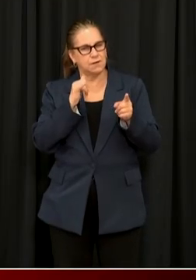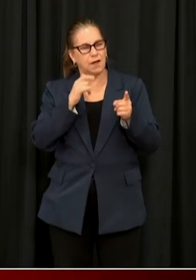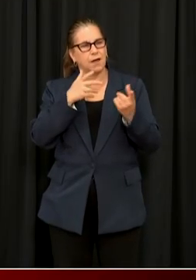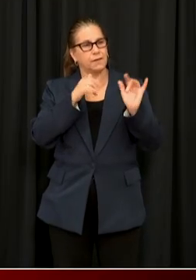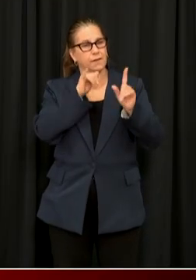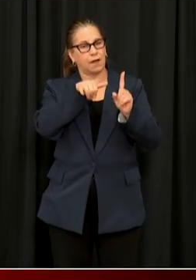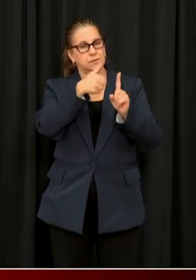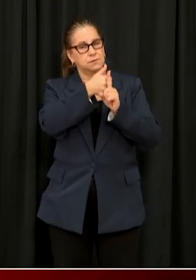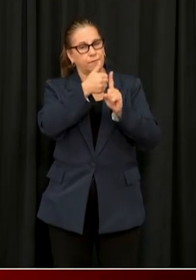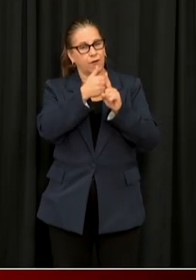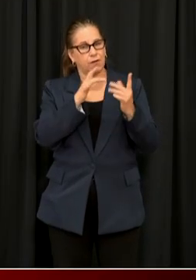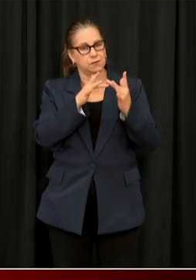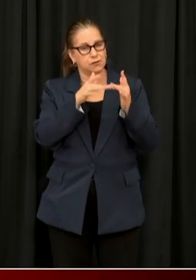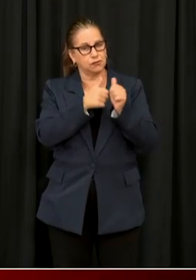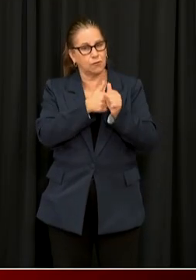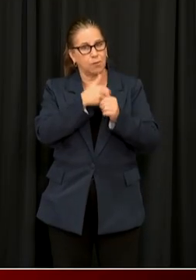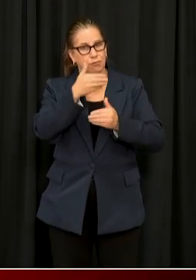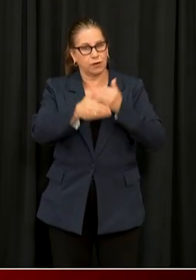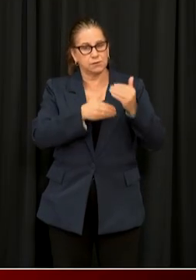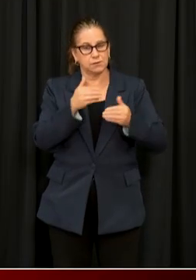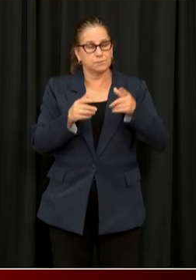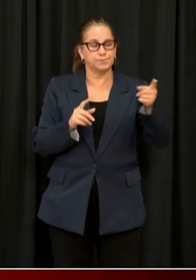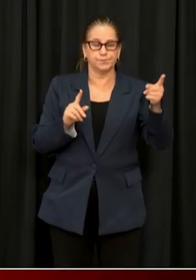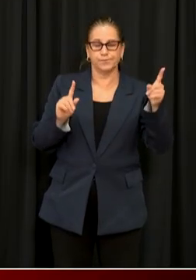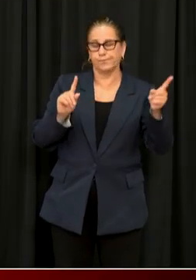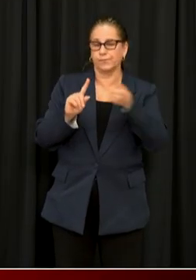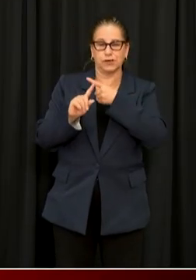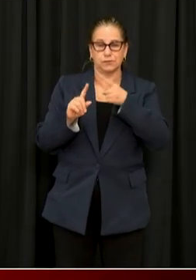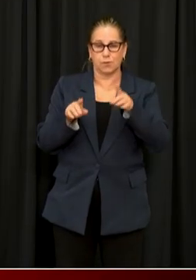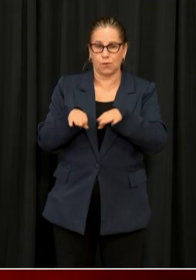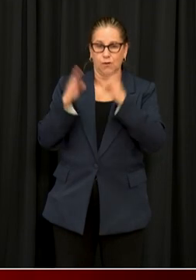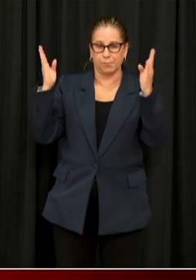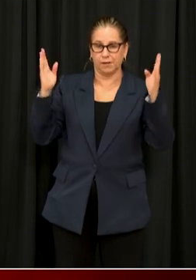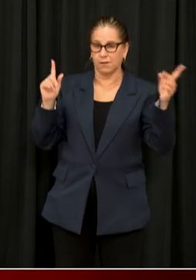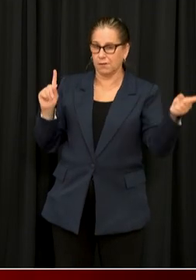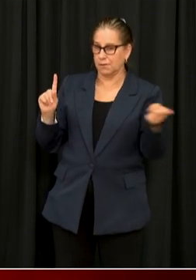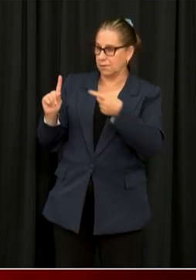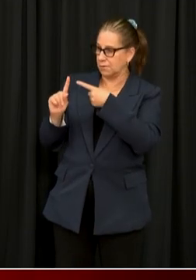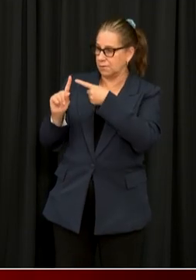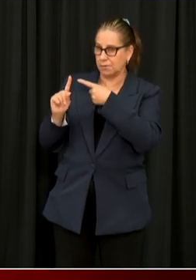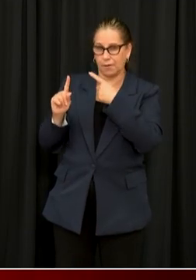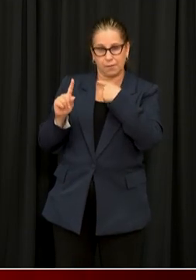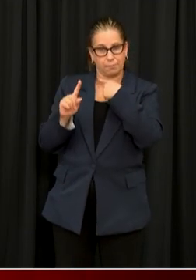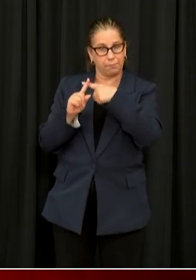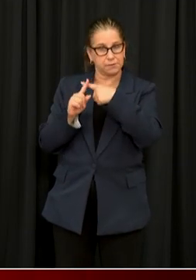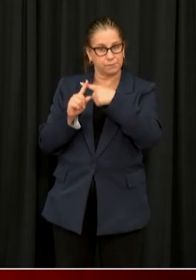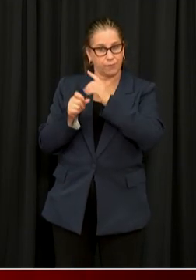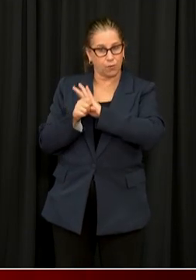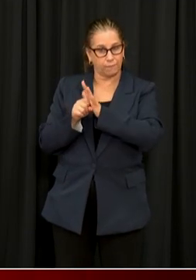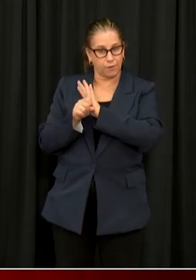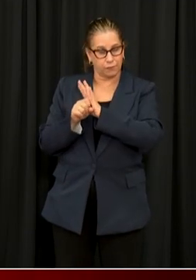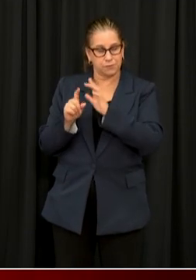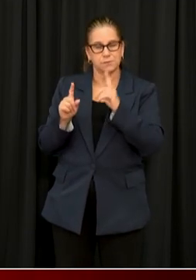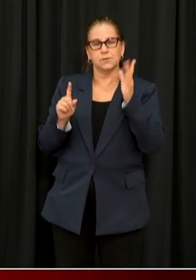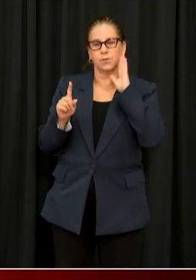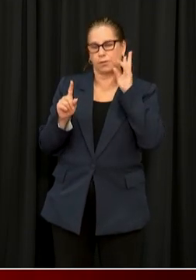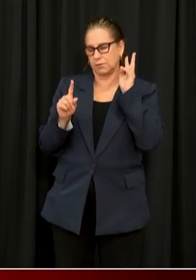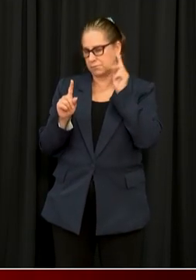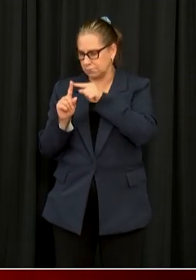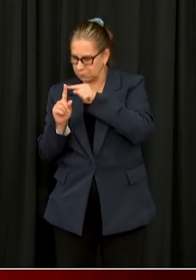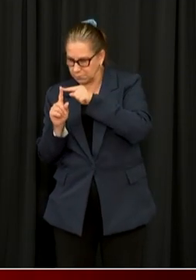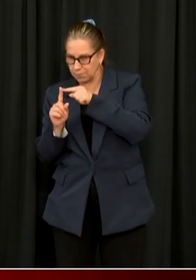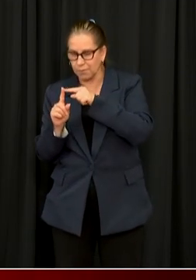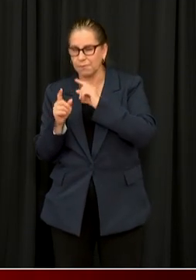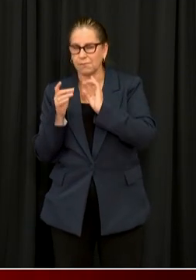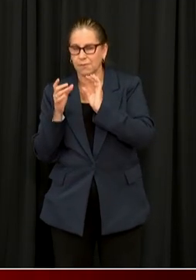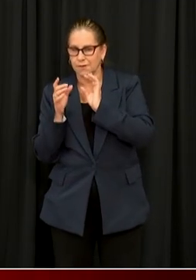who are COVID-19 positive, investigating their cases, and then contact tracing individuals. What we describe as case investigation